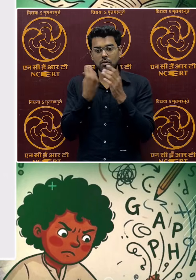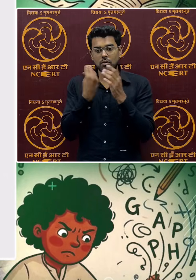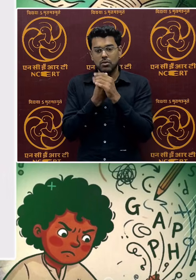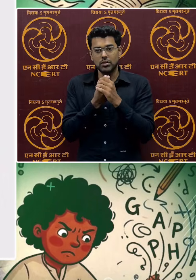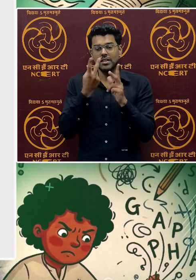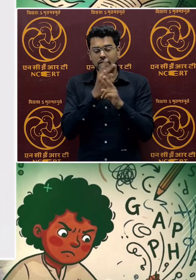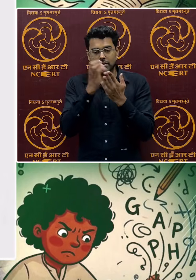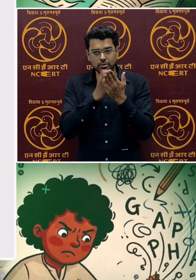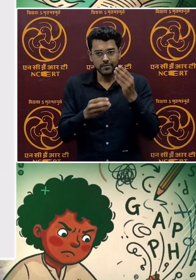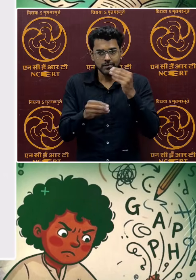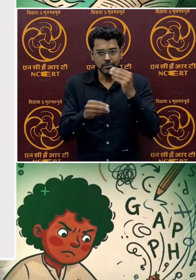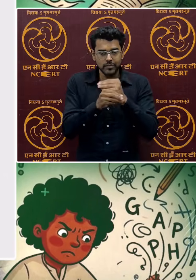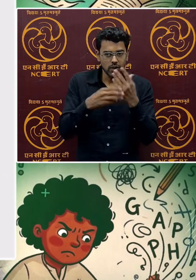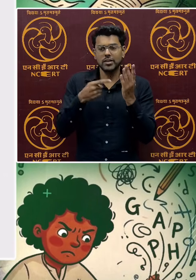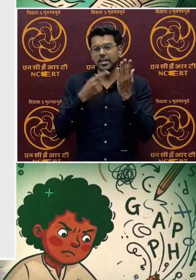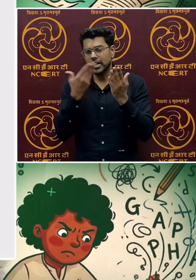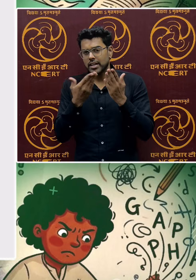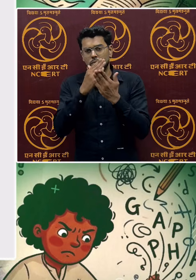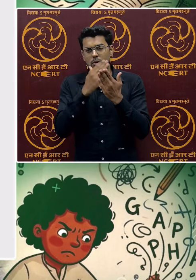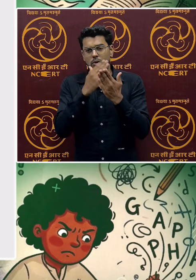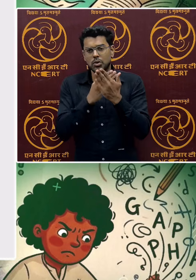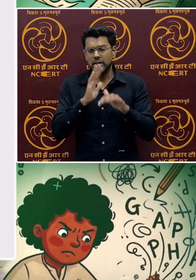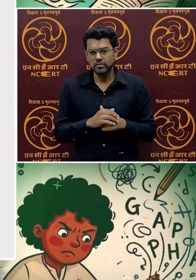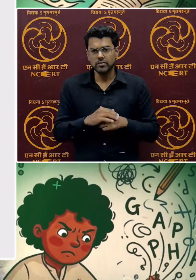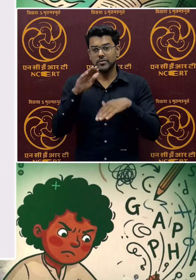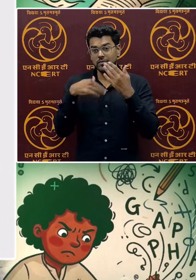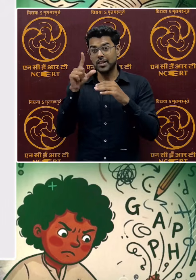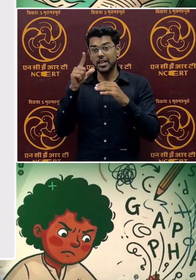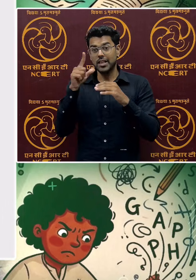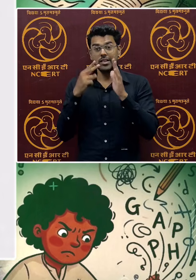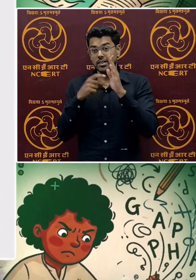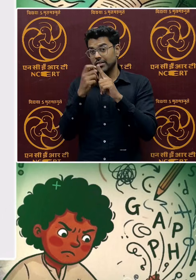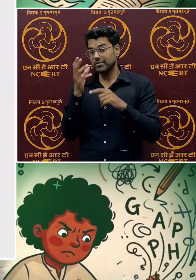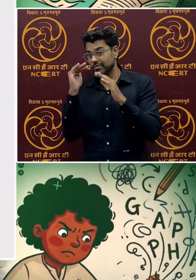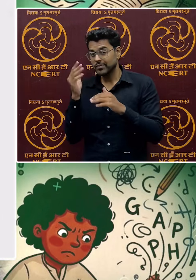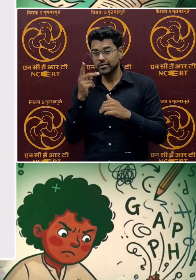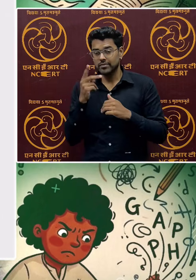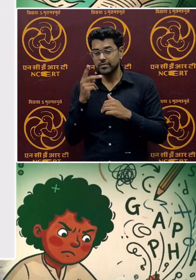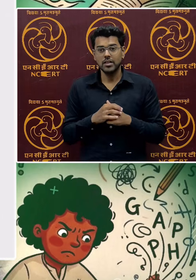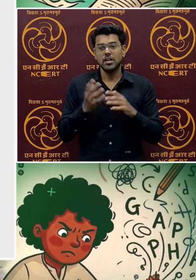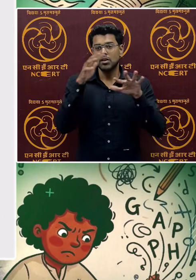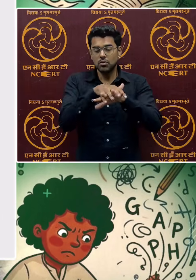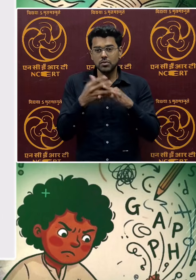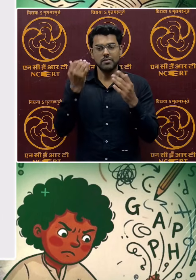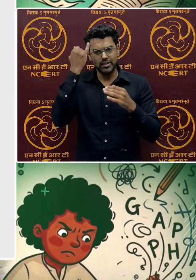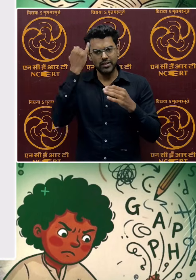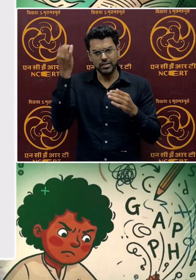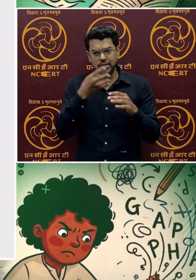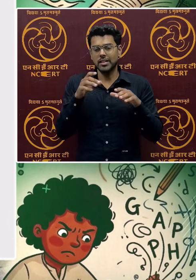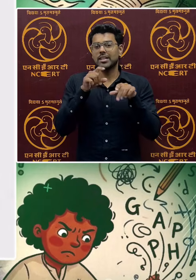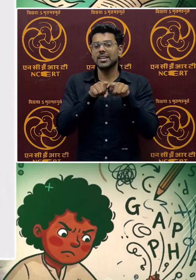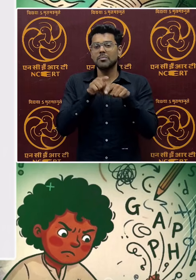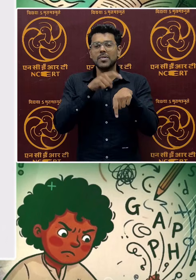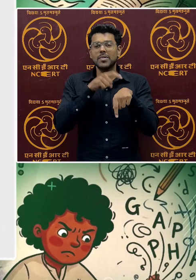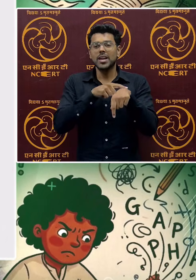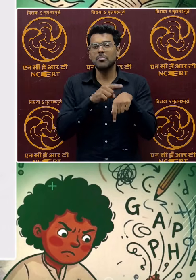introduce our courses. All these training sessions are there. Then we have another link for you, teaching learning interventions for inclusive classrooms. Every day at 12 o'clock,